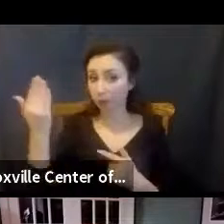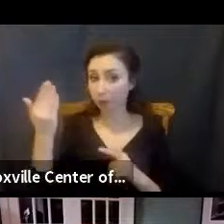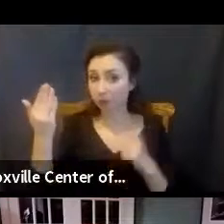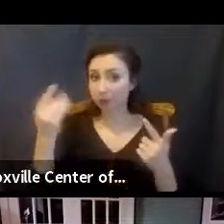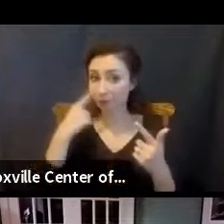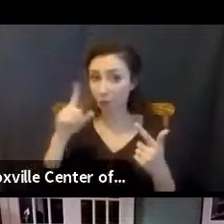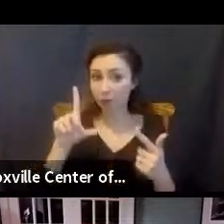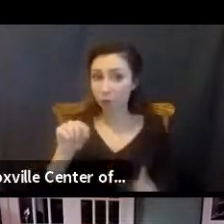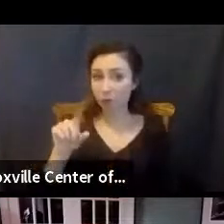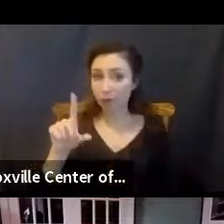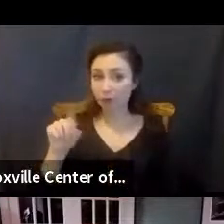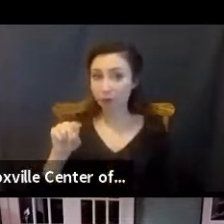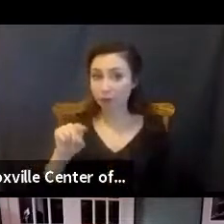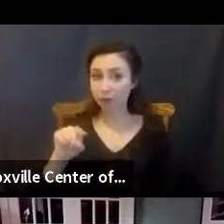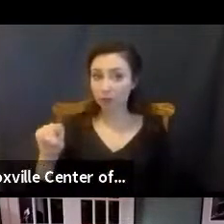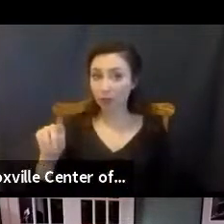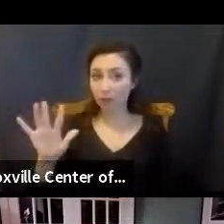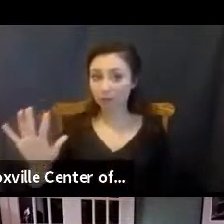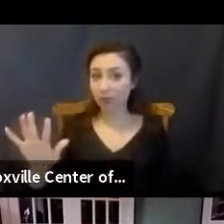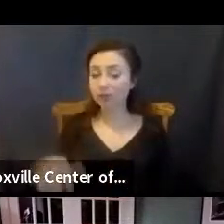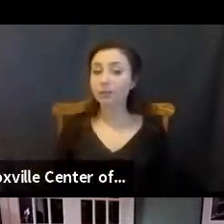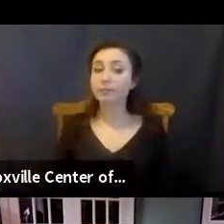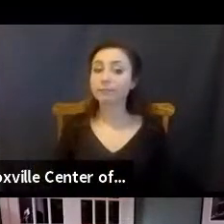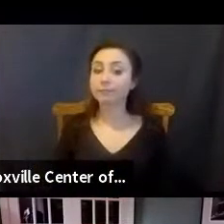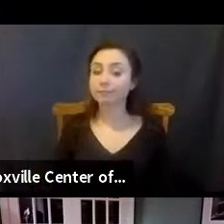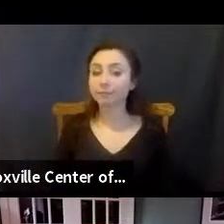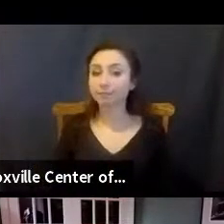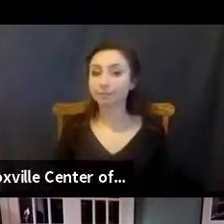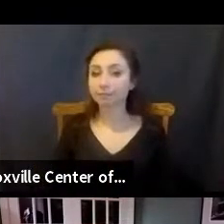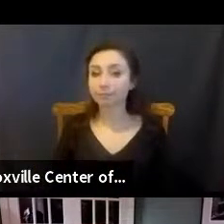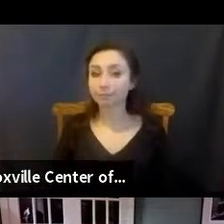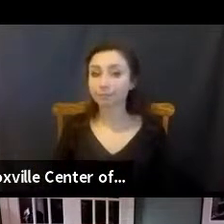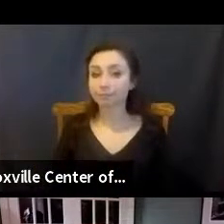for 2020-5?